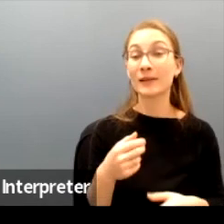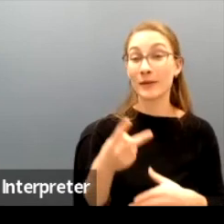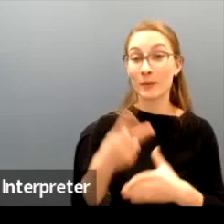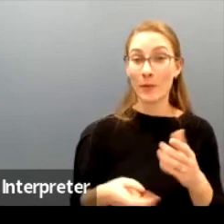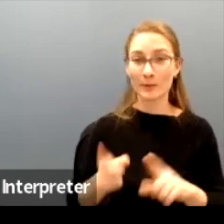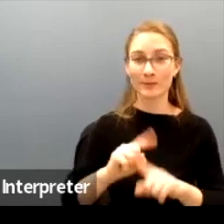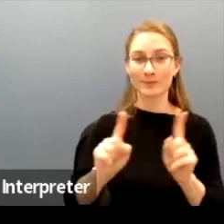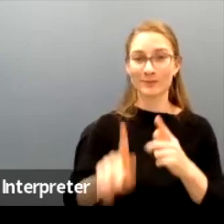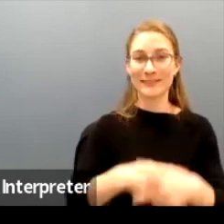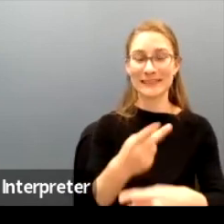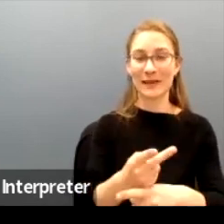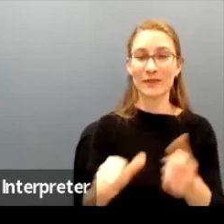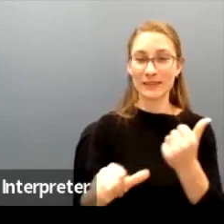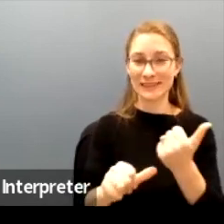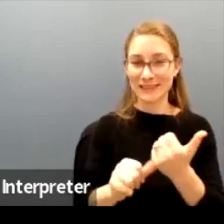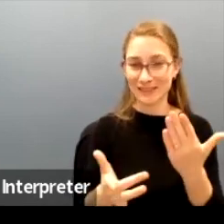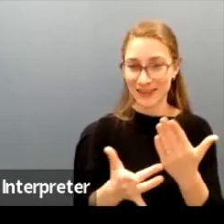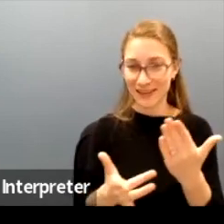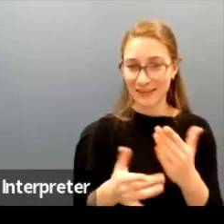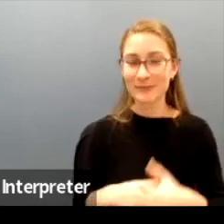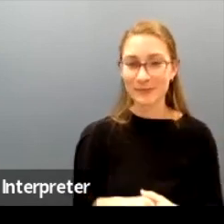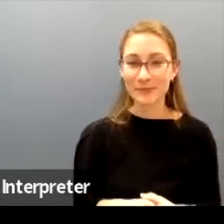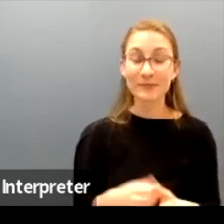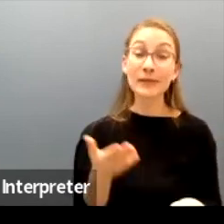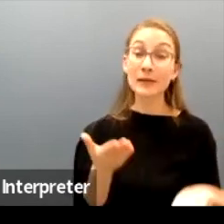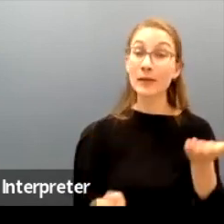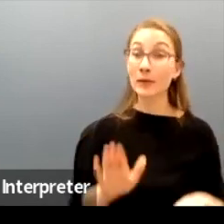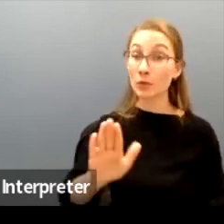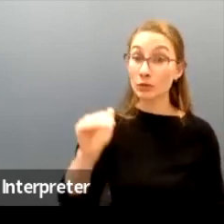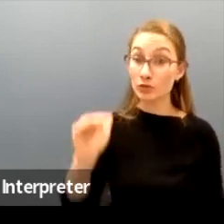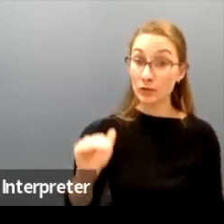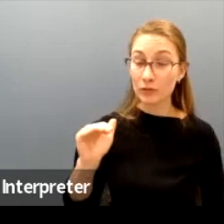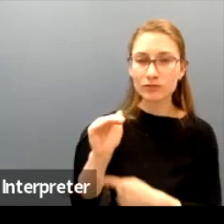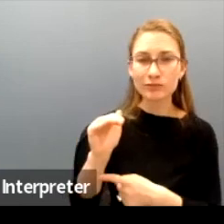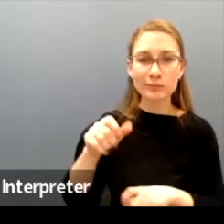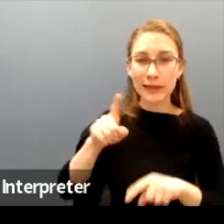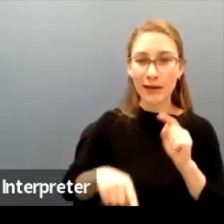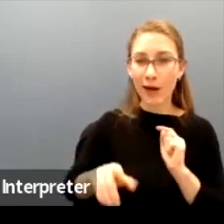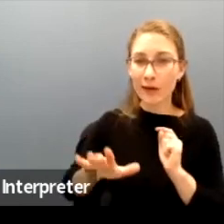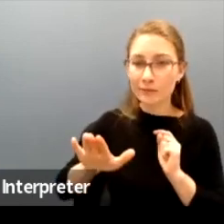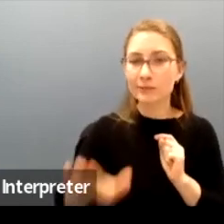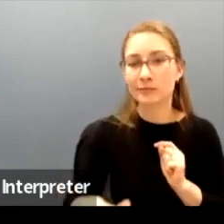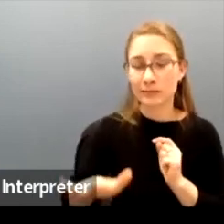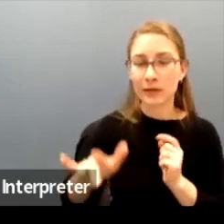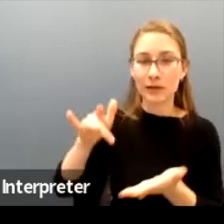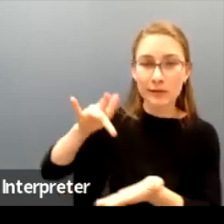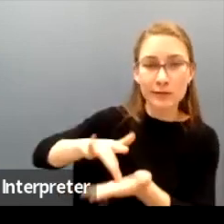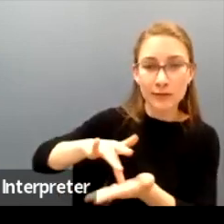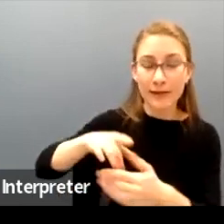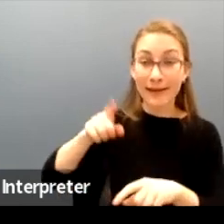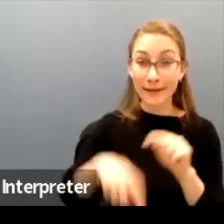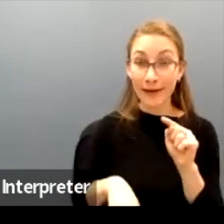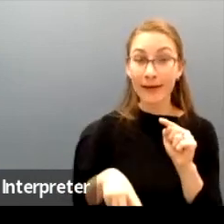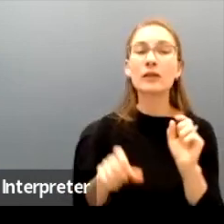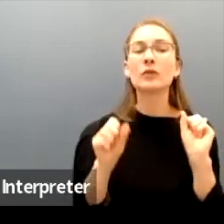Let's say you have an individual who doesn't have that motor ability to put their hand down on the switch. You can rent out one or loan out one of our